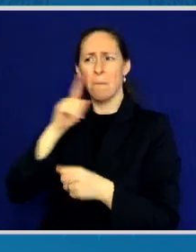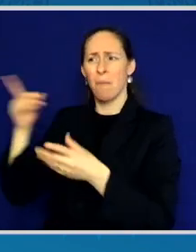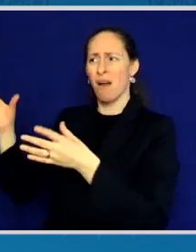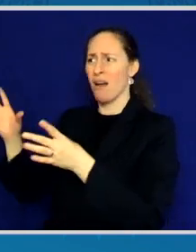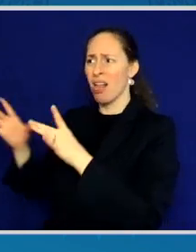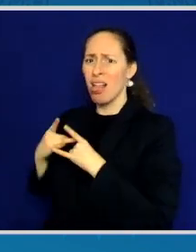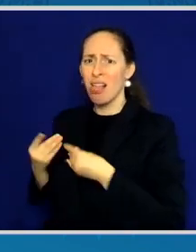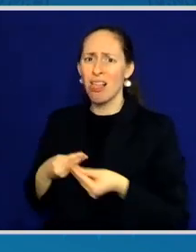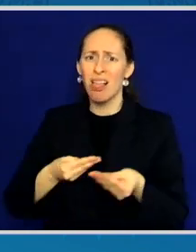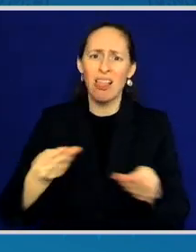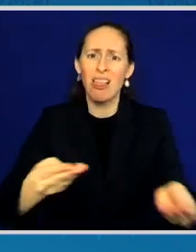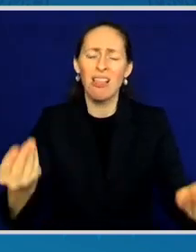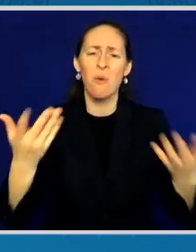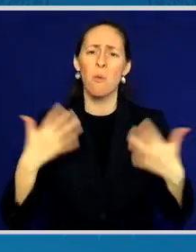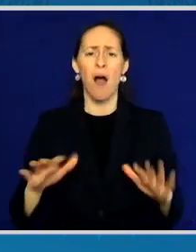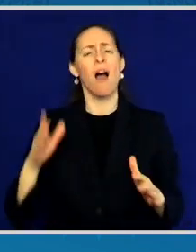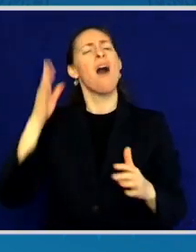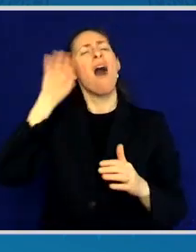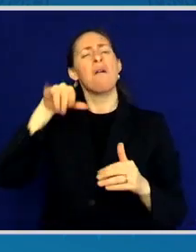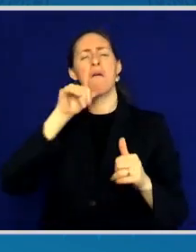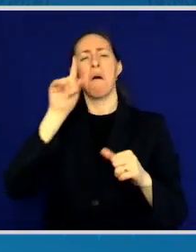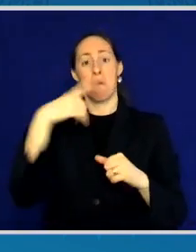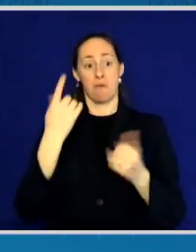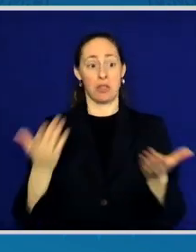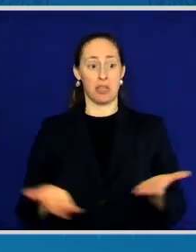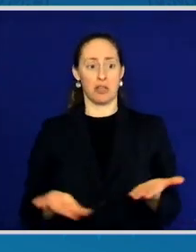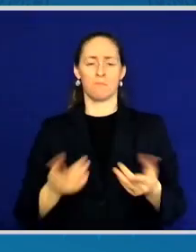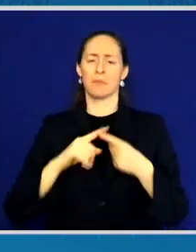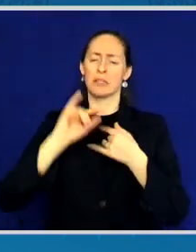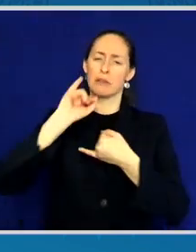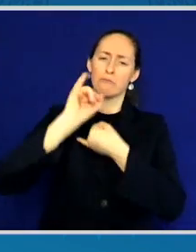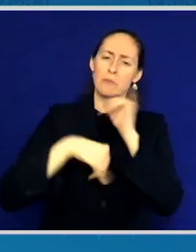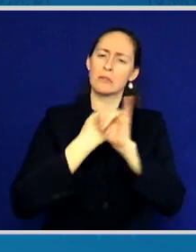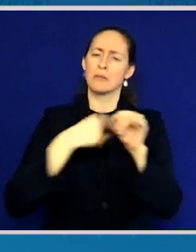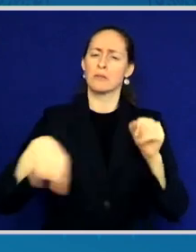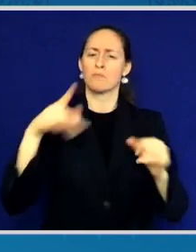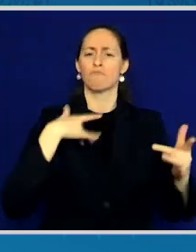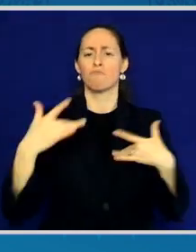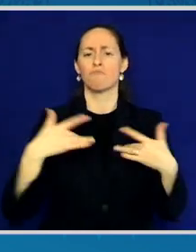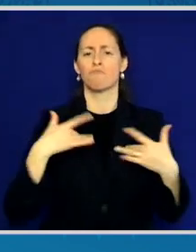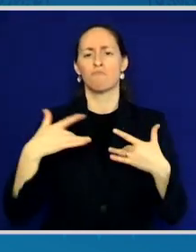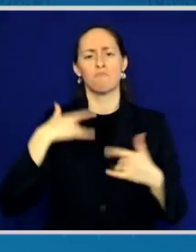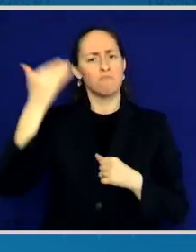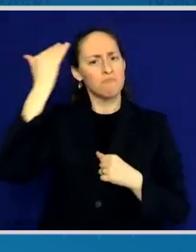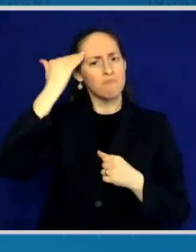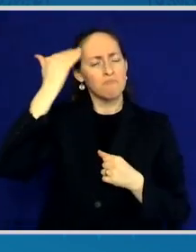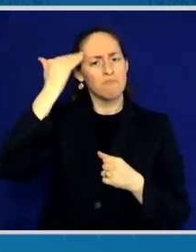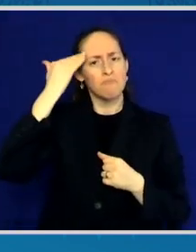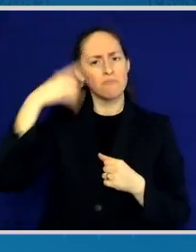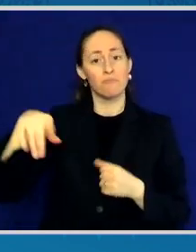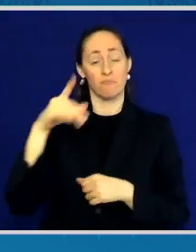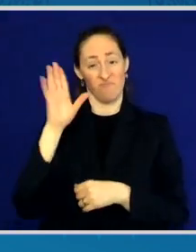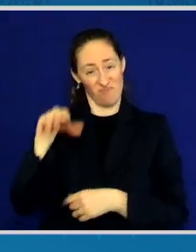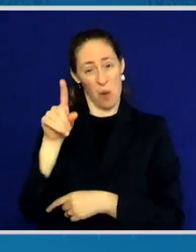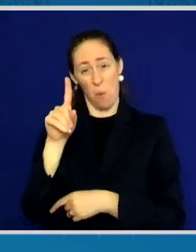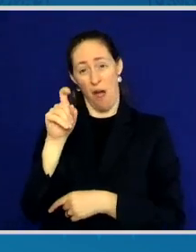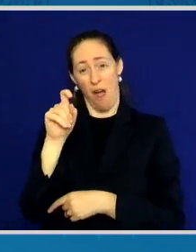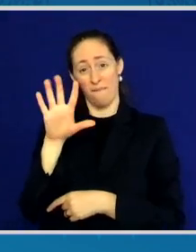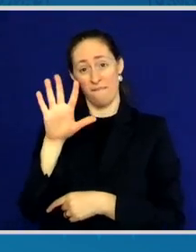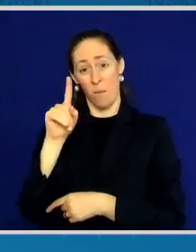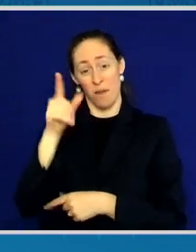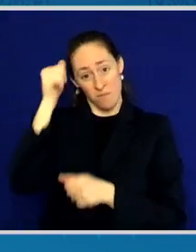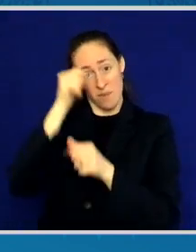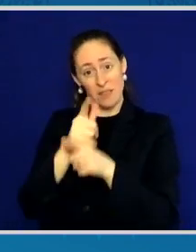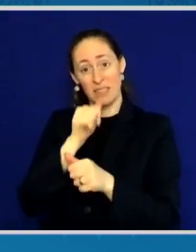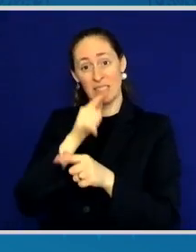is internationally, too. Yeah. We had 151 brothers and sisters across the United States pass away. Wow.